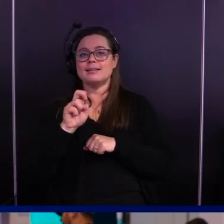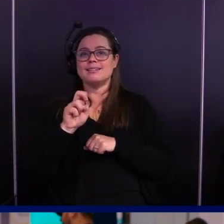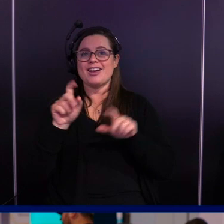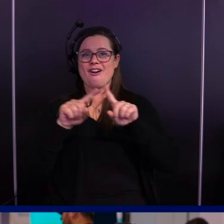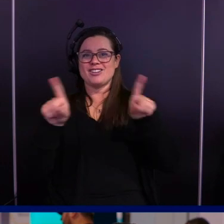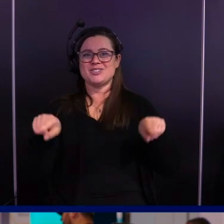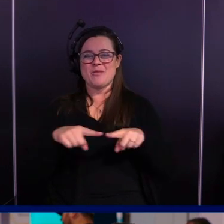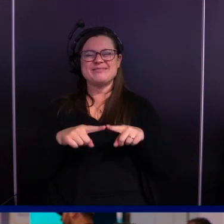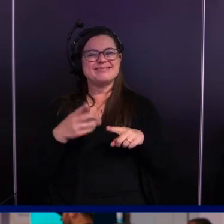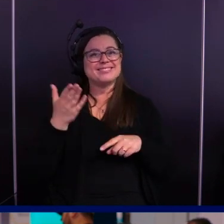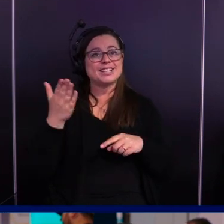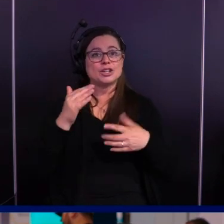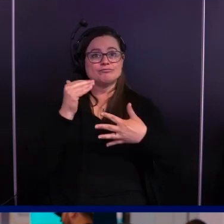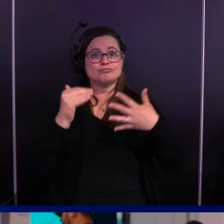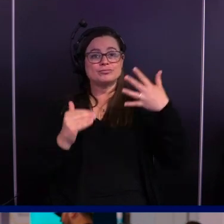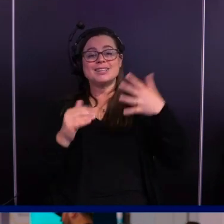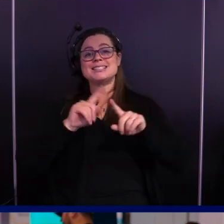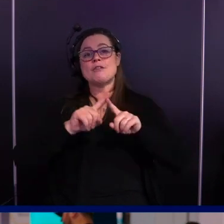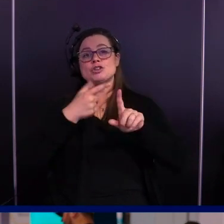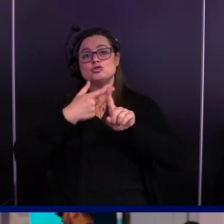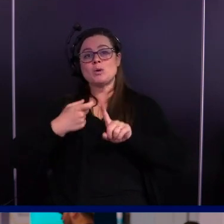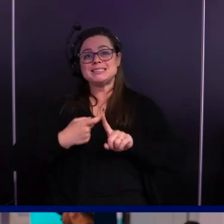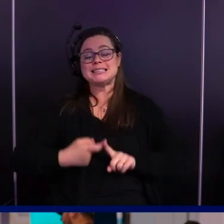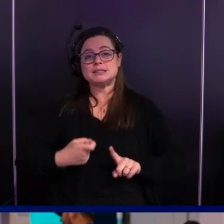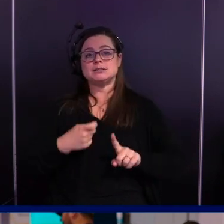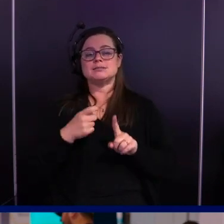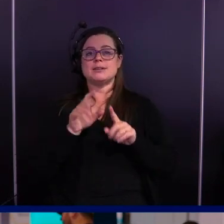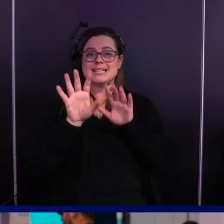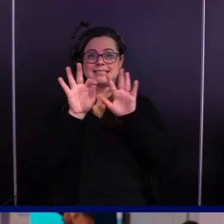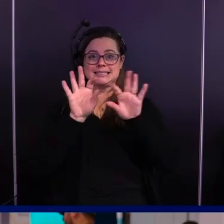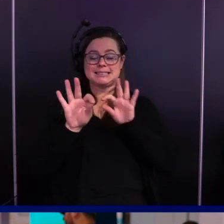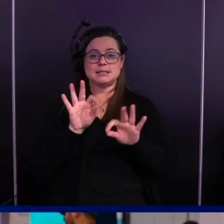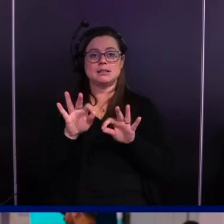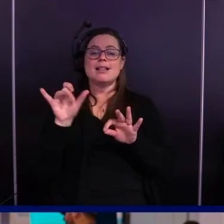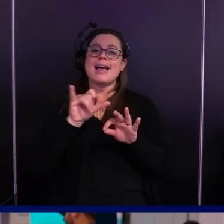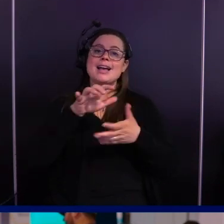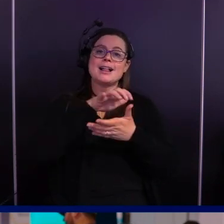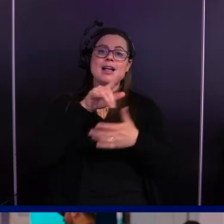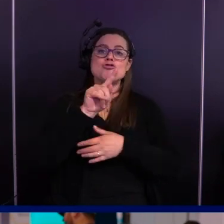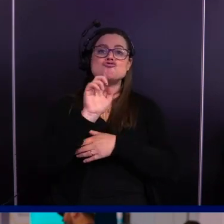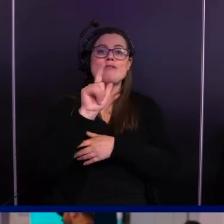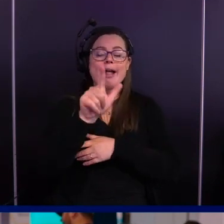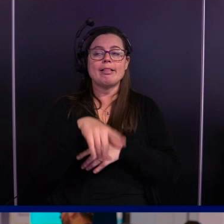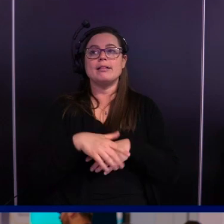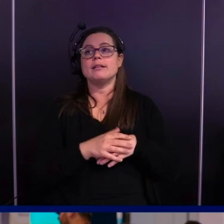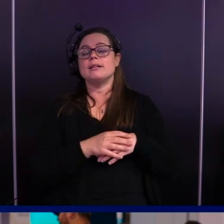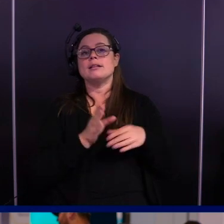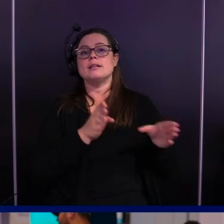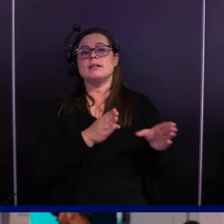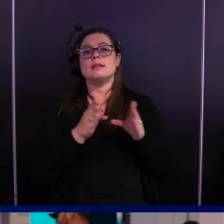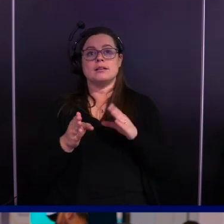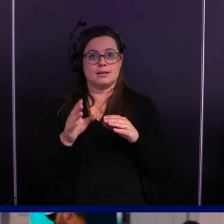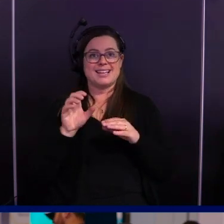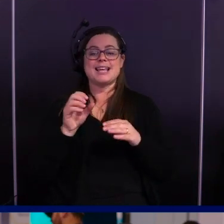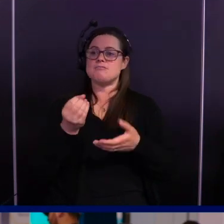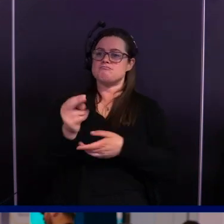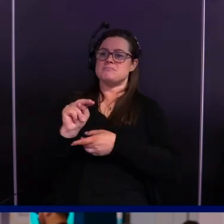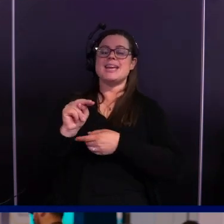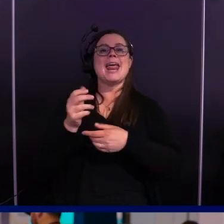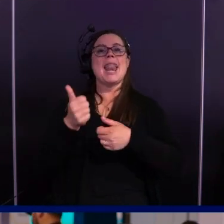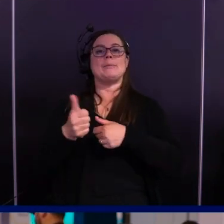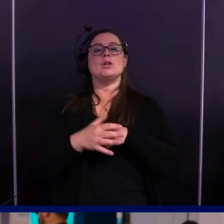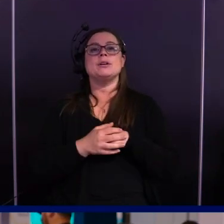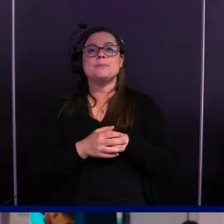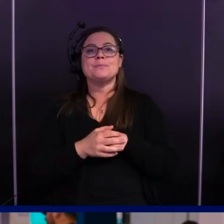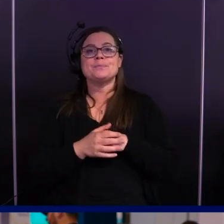console. Here is the sources. Where you can select here like a cloud trial, you can say enable. This is what I was telling, right? You